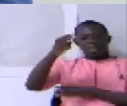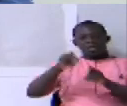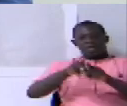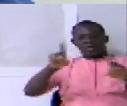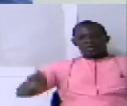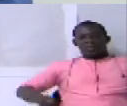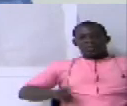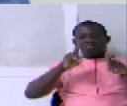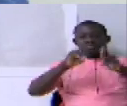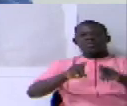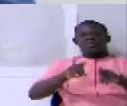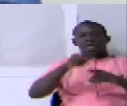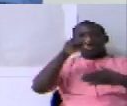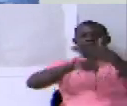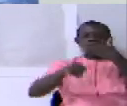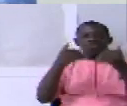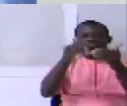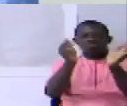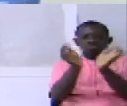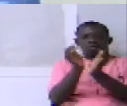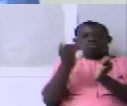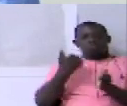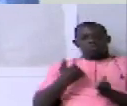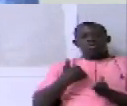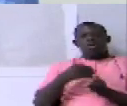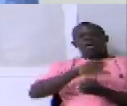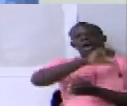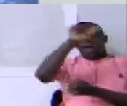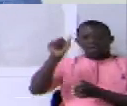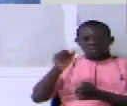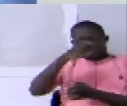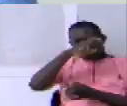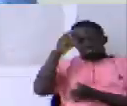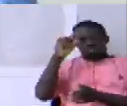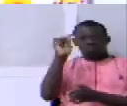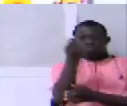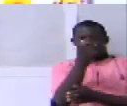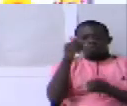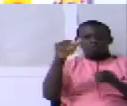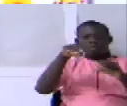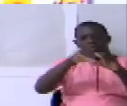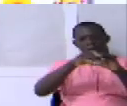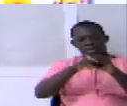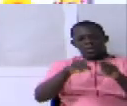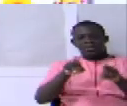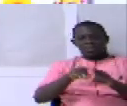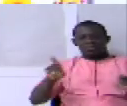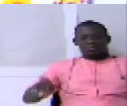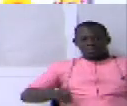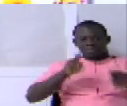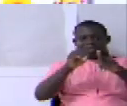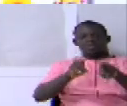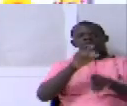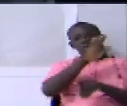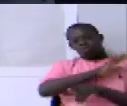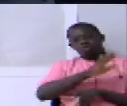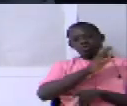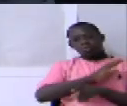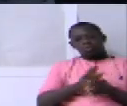people in which his recruits participated as well? Fodu nyimbe tere nale fanang birimolu wasita